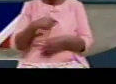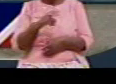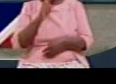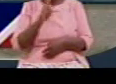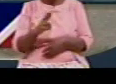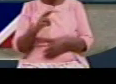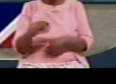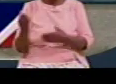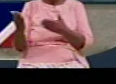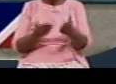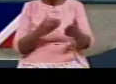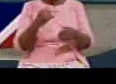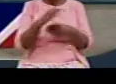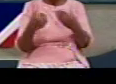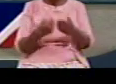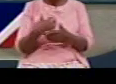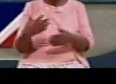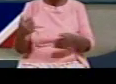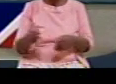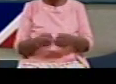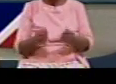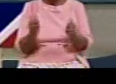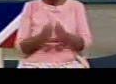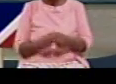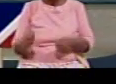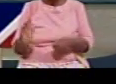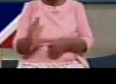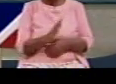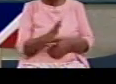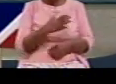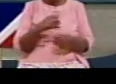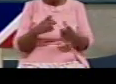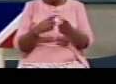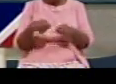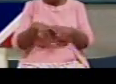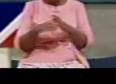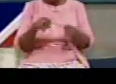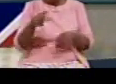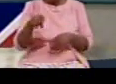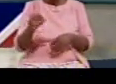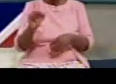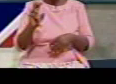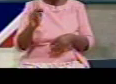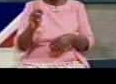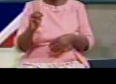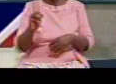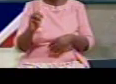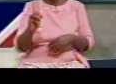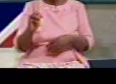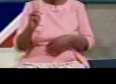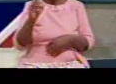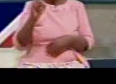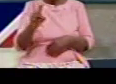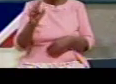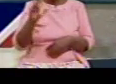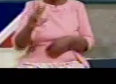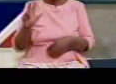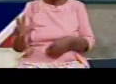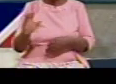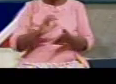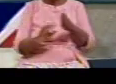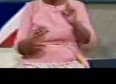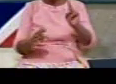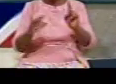his sheaves with him. And then in Psalm 133, we're reading from verse 1.